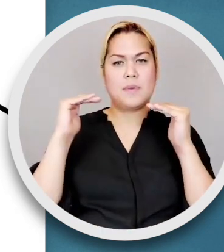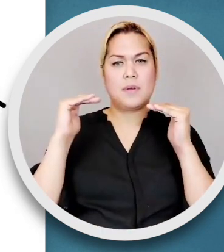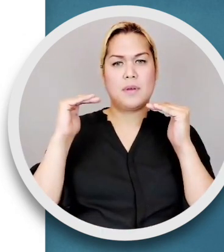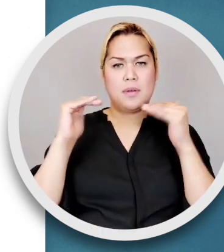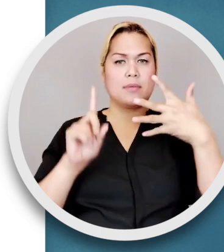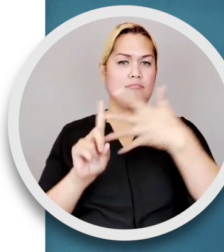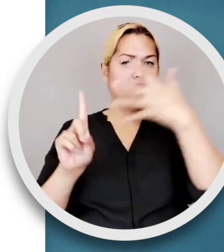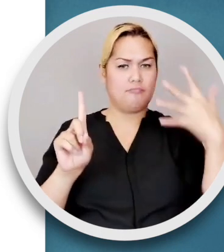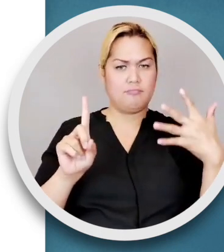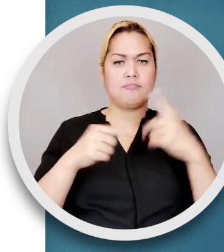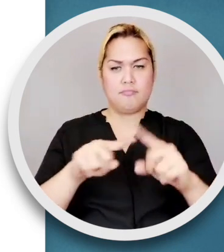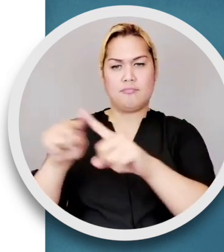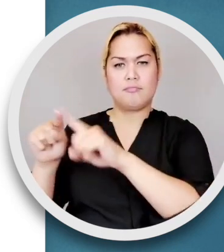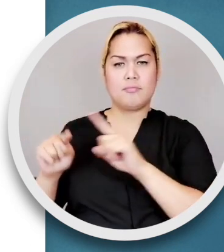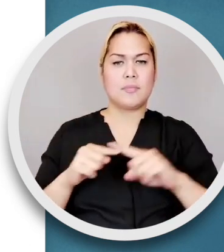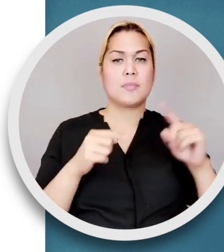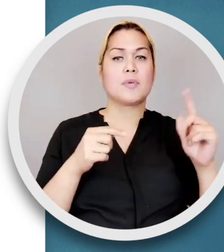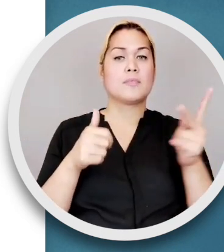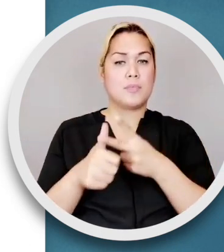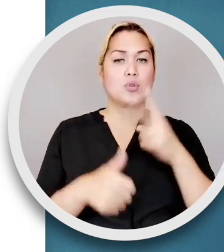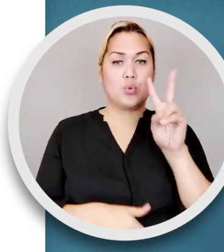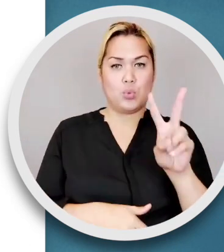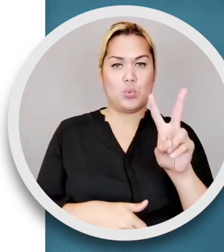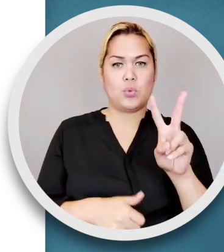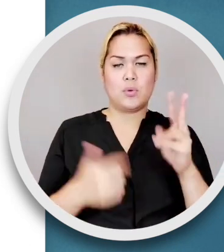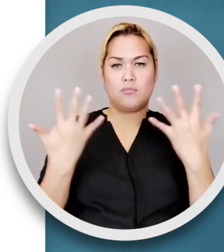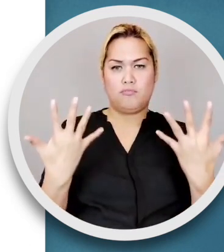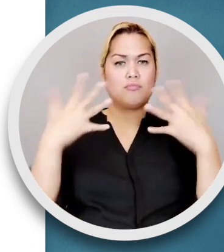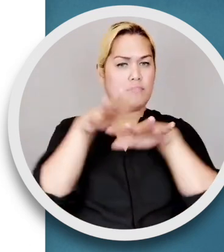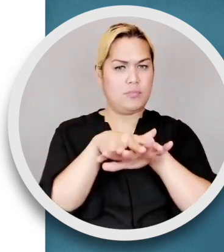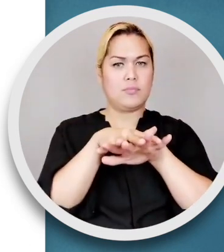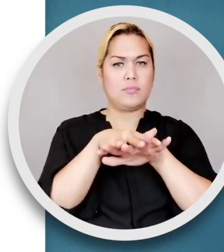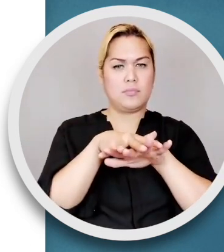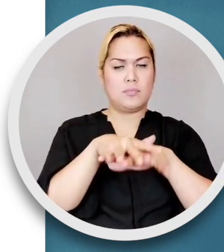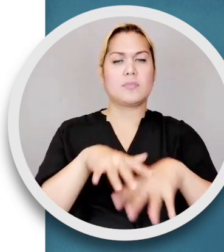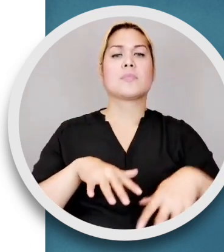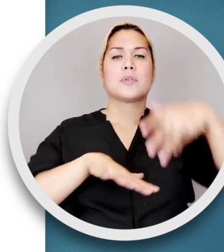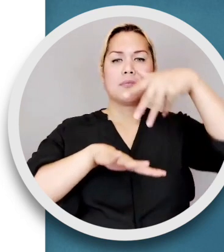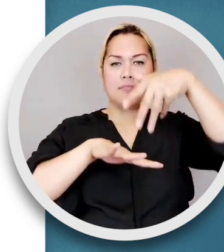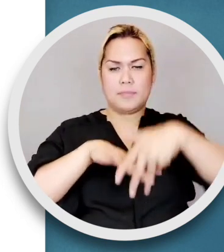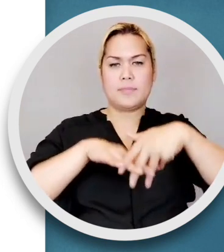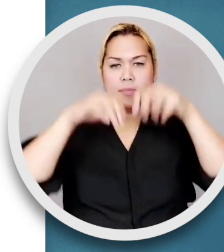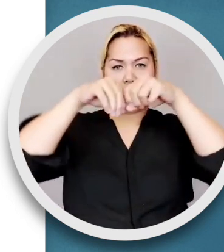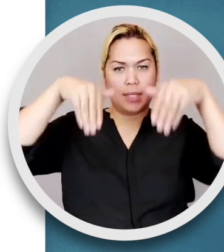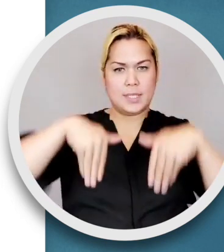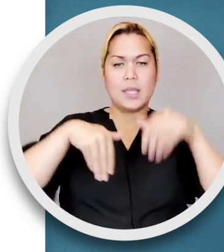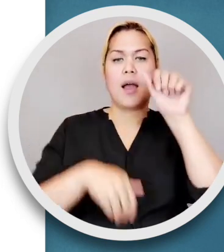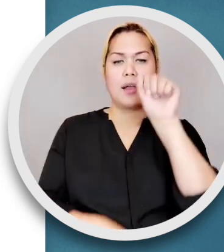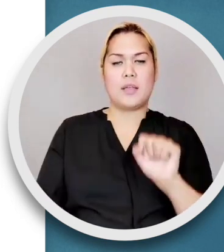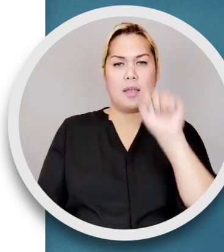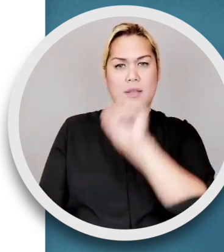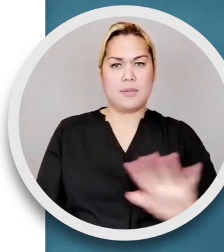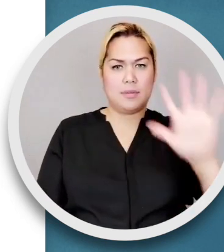2030. To operationalize Strategy 2030 OP1 and OP2 in South Asia, the South